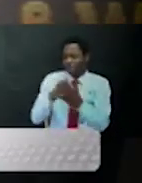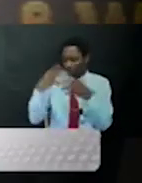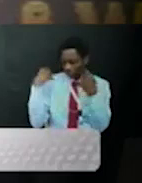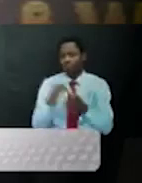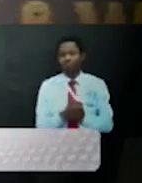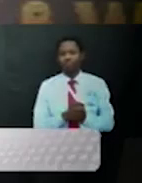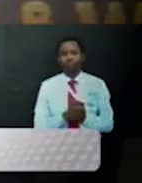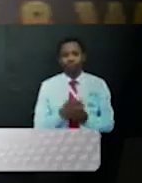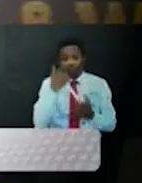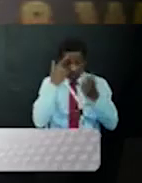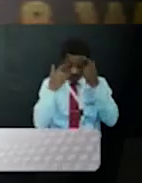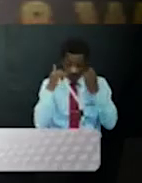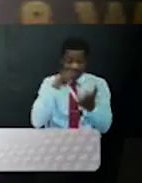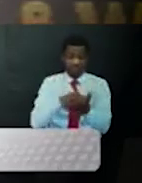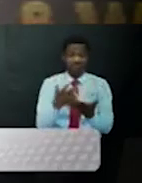of this,